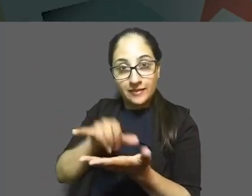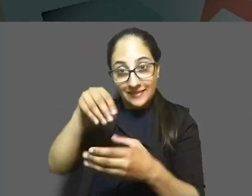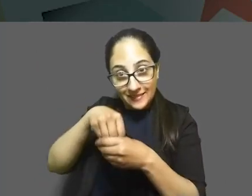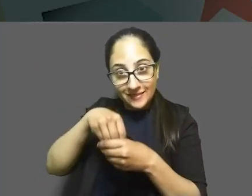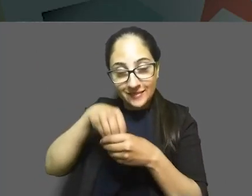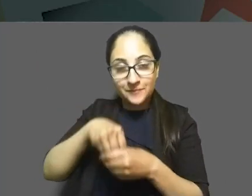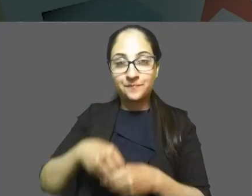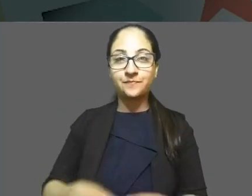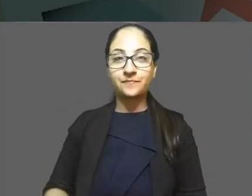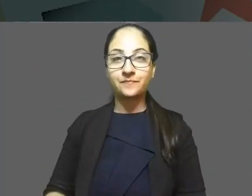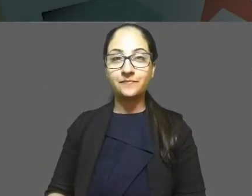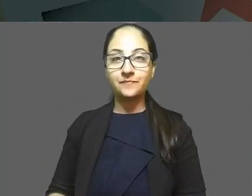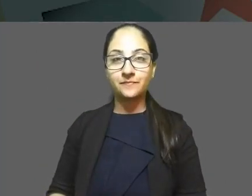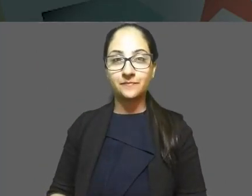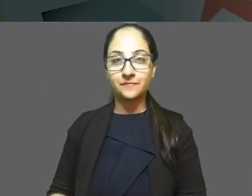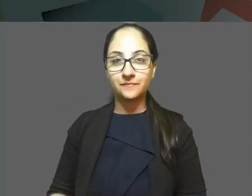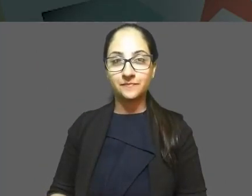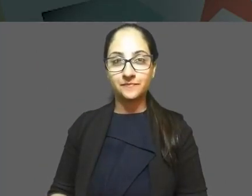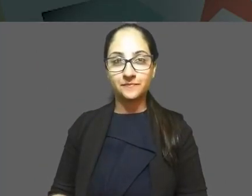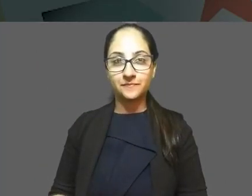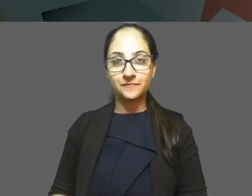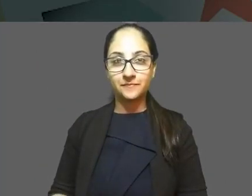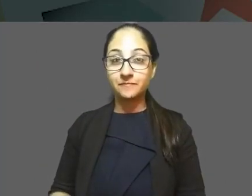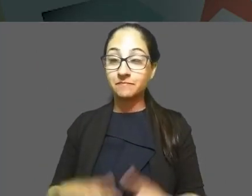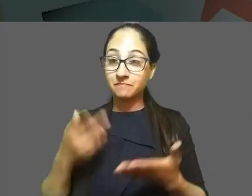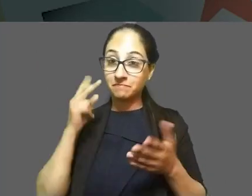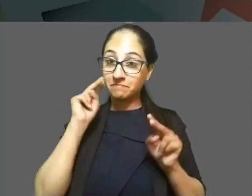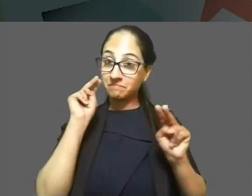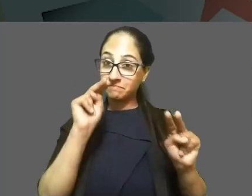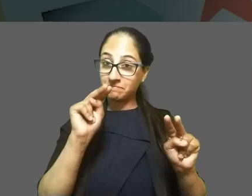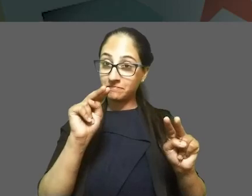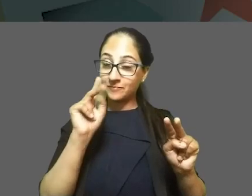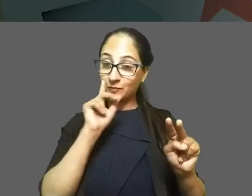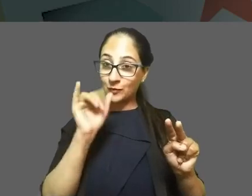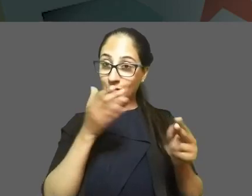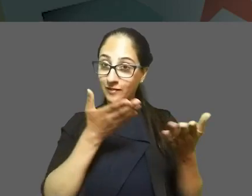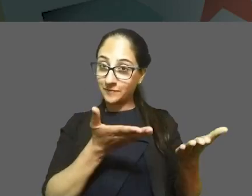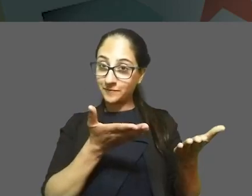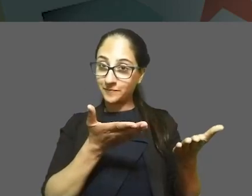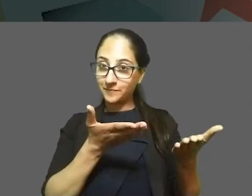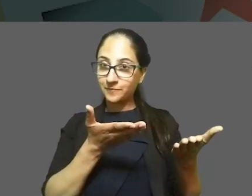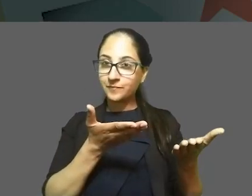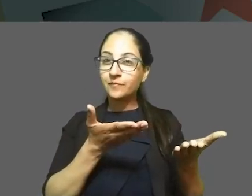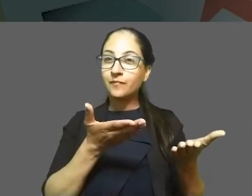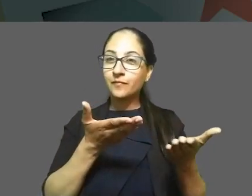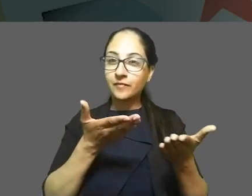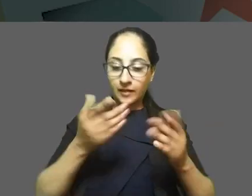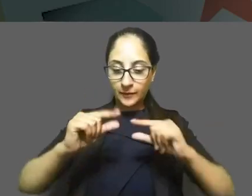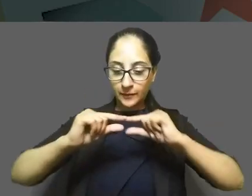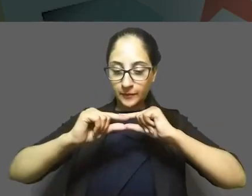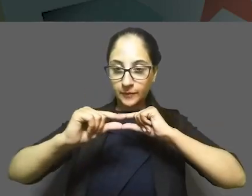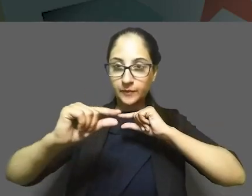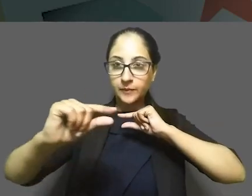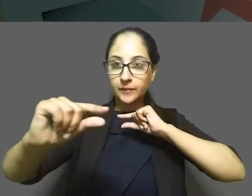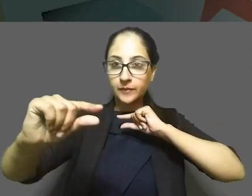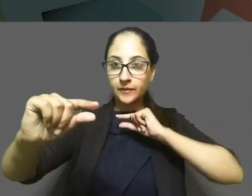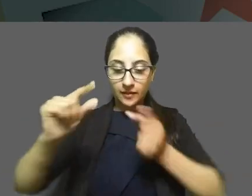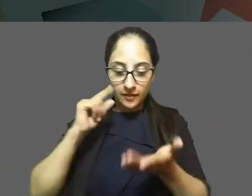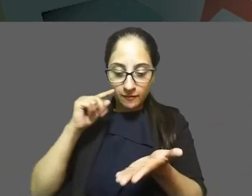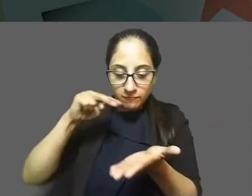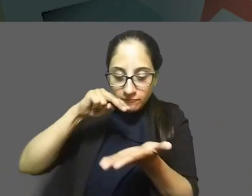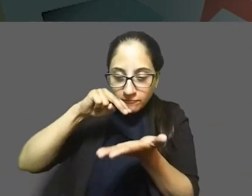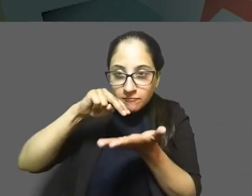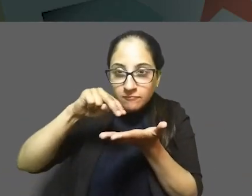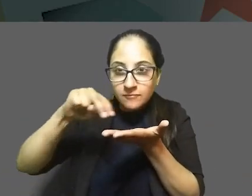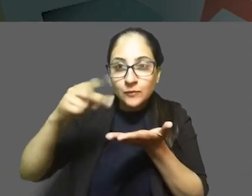rolls so you can see that it's nicely in